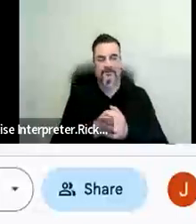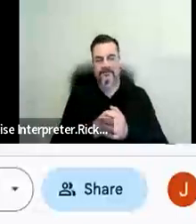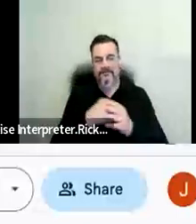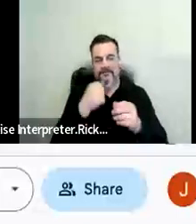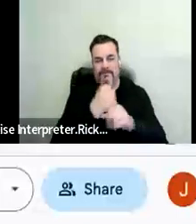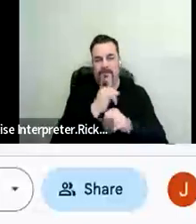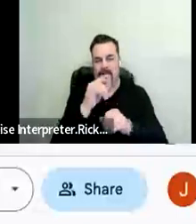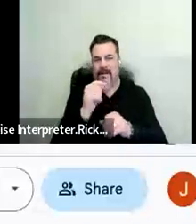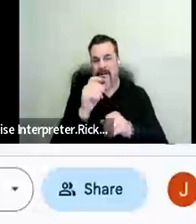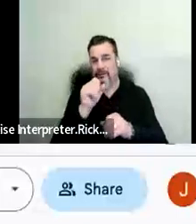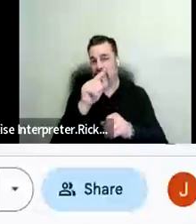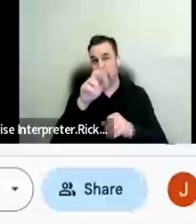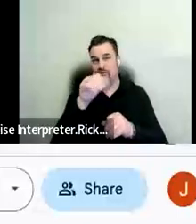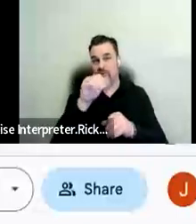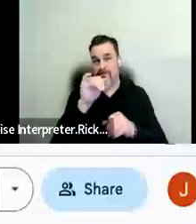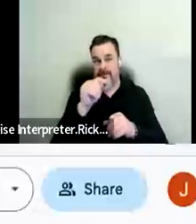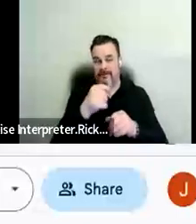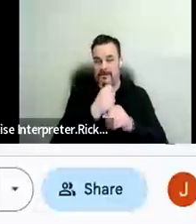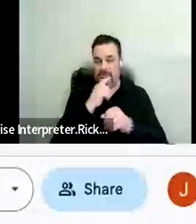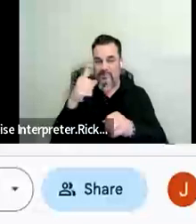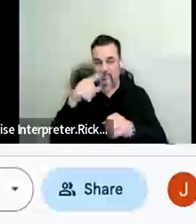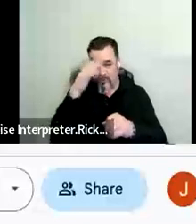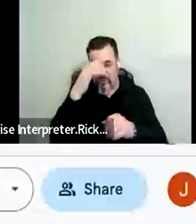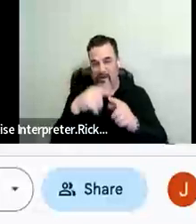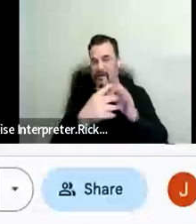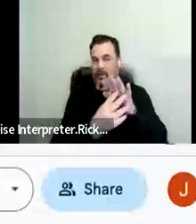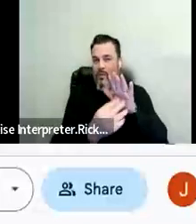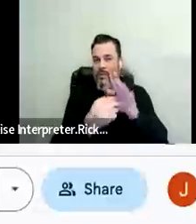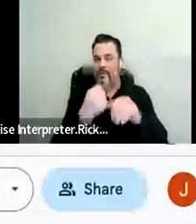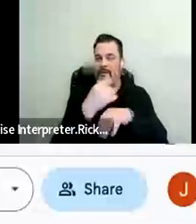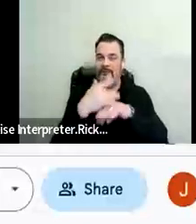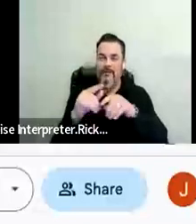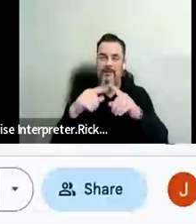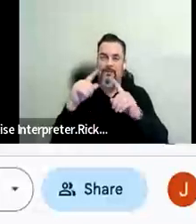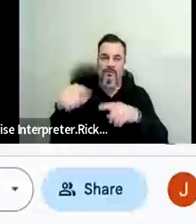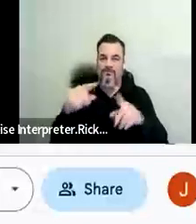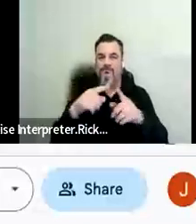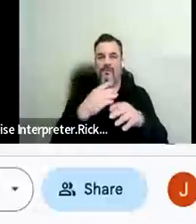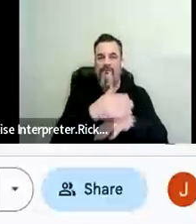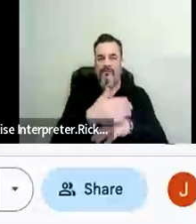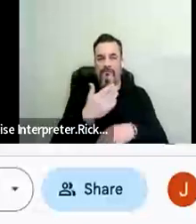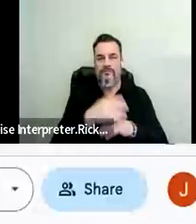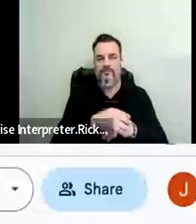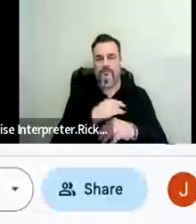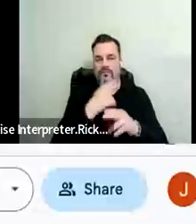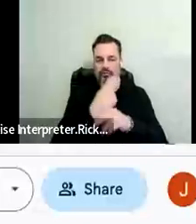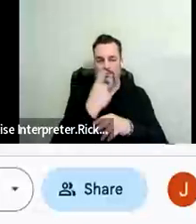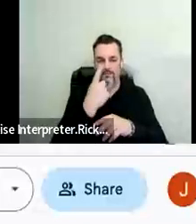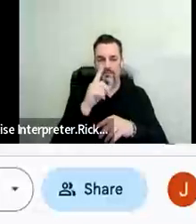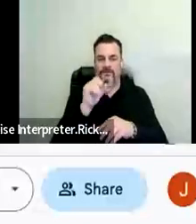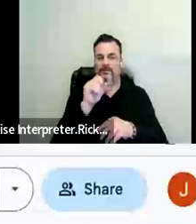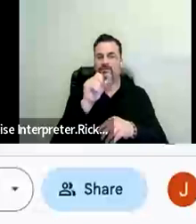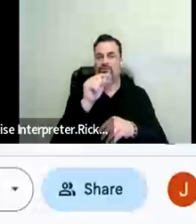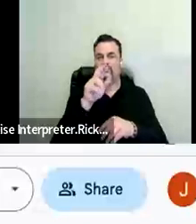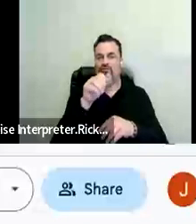it, you know, stream it, make sure people know what's happening, and then record it and make it available to people afterwards. We've used something called StreamYard in the